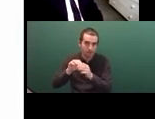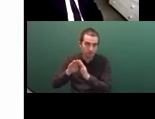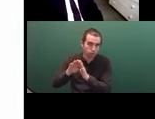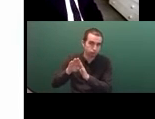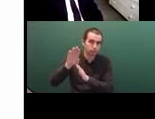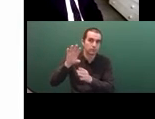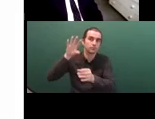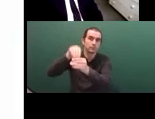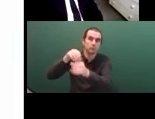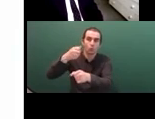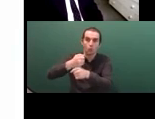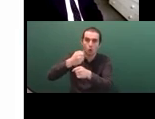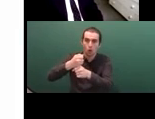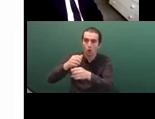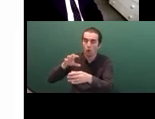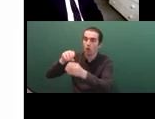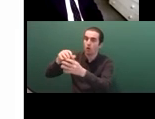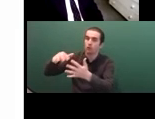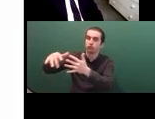ASDAM program from Great Britain.